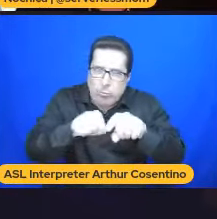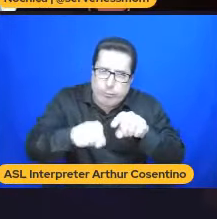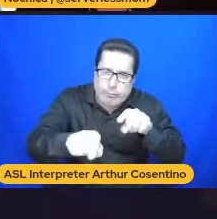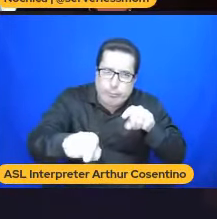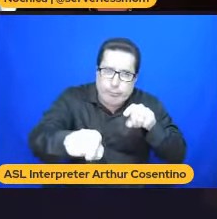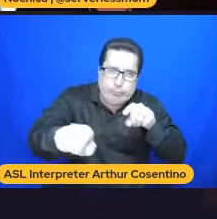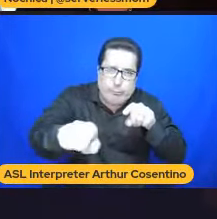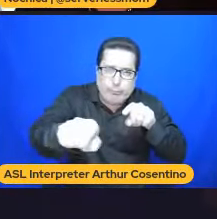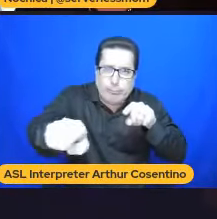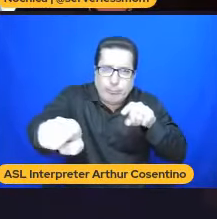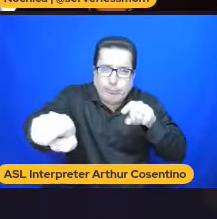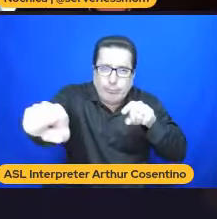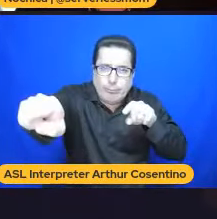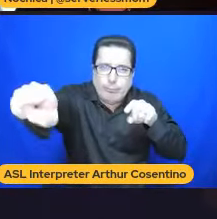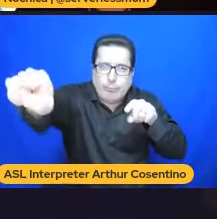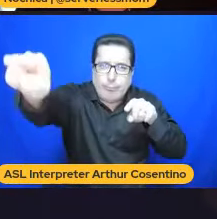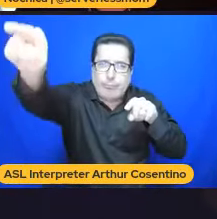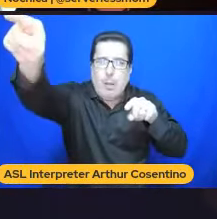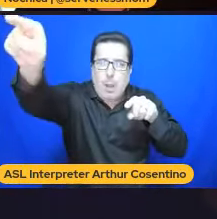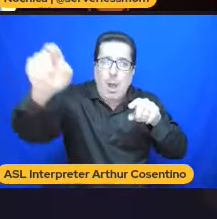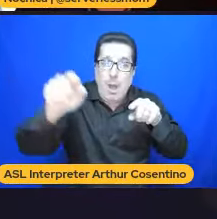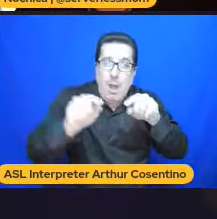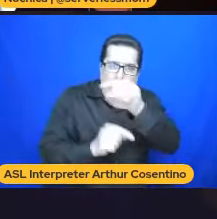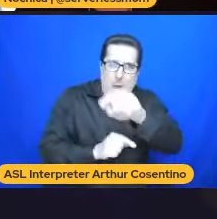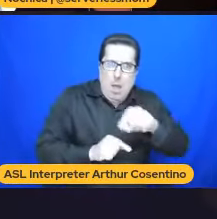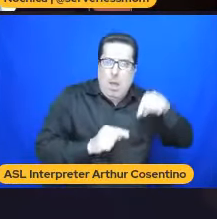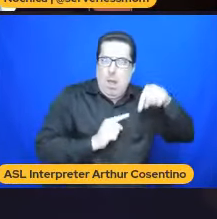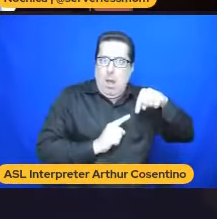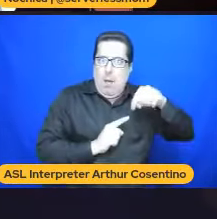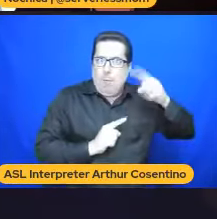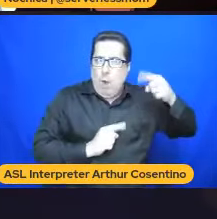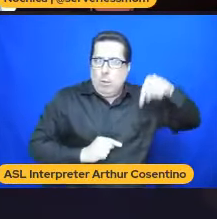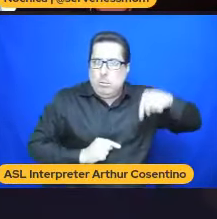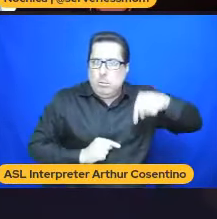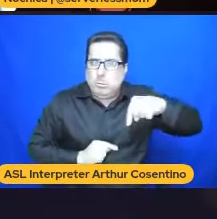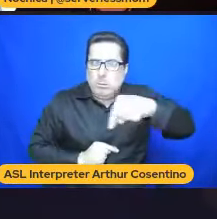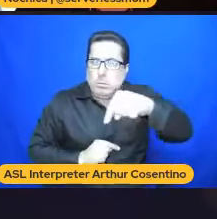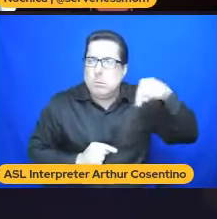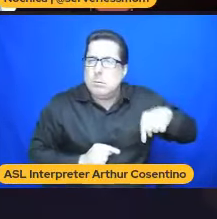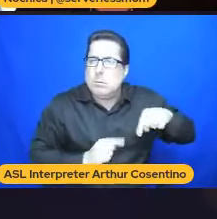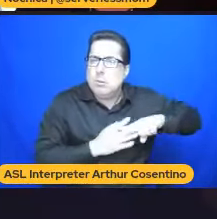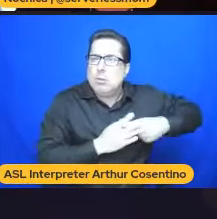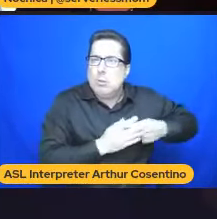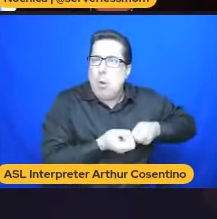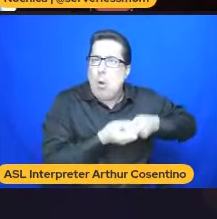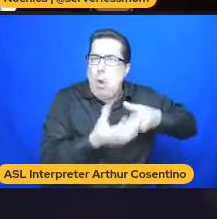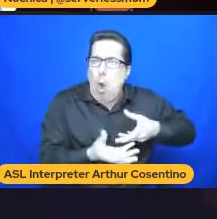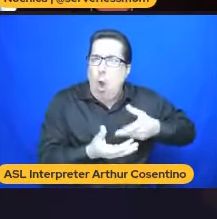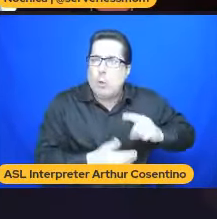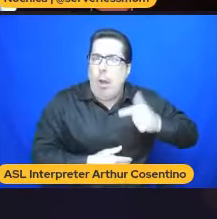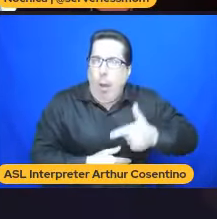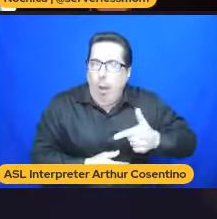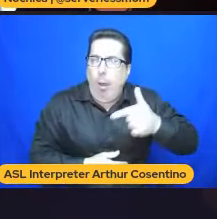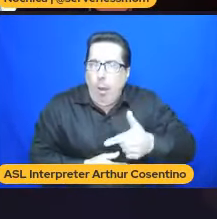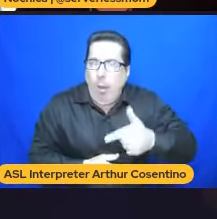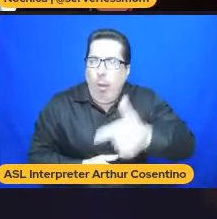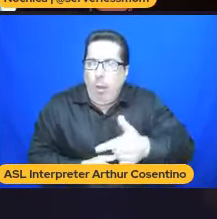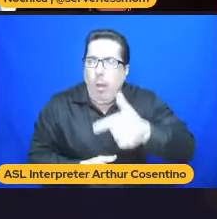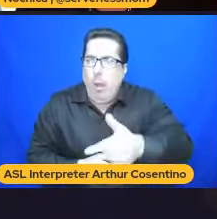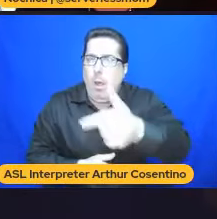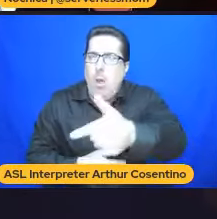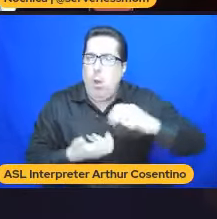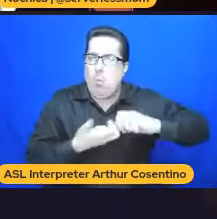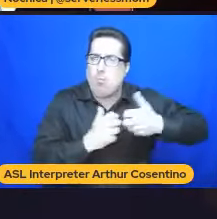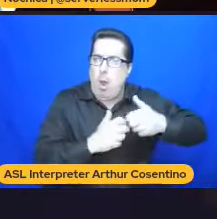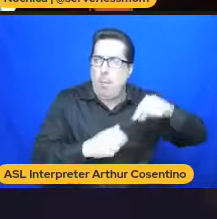the cause, and also what our next steps are. If we can get to a point where we can feel like we